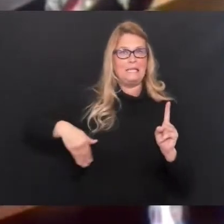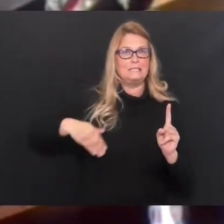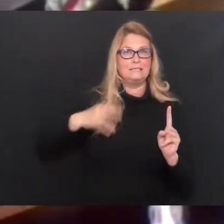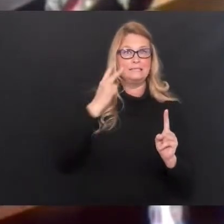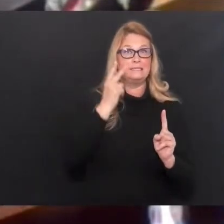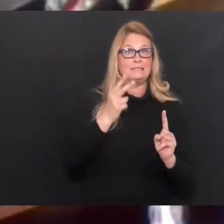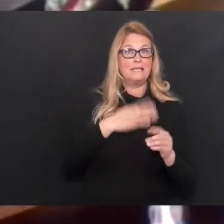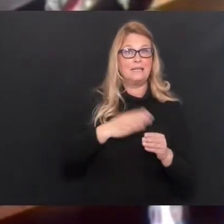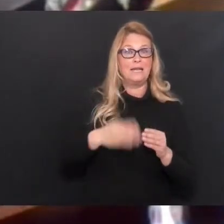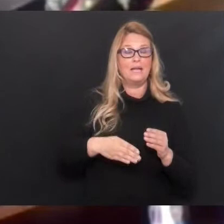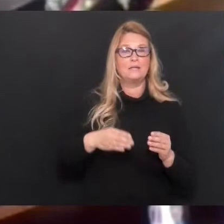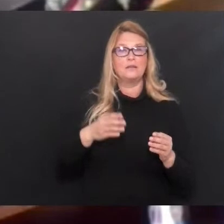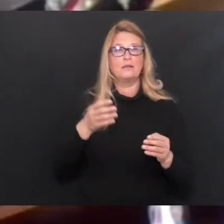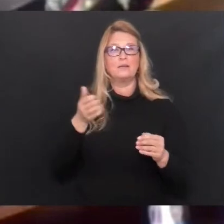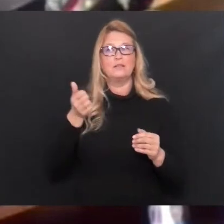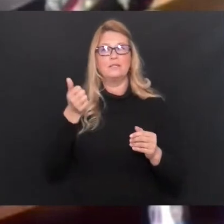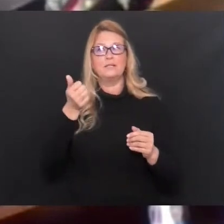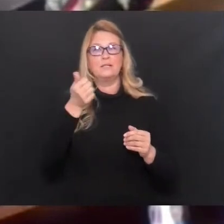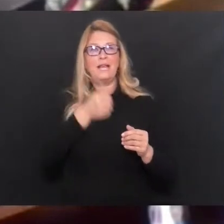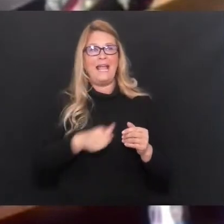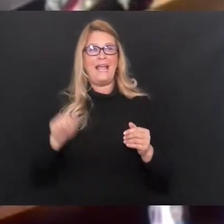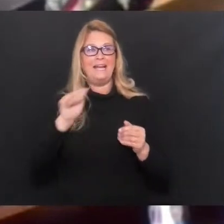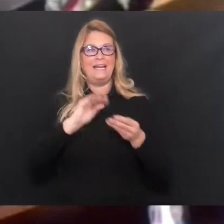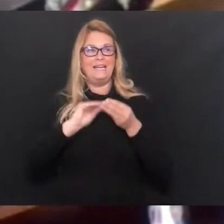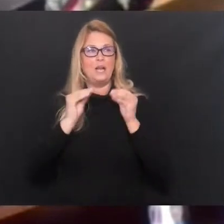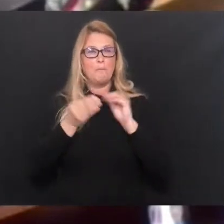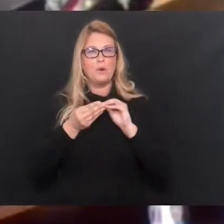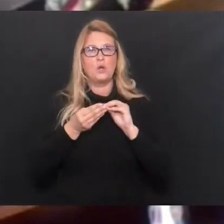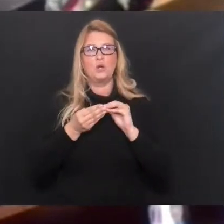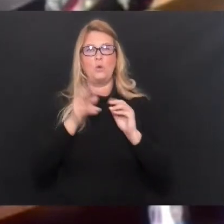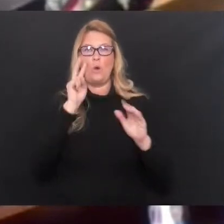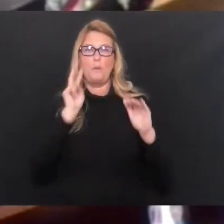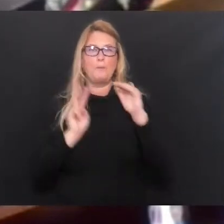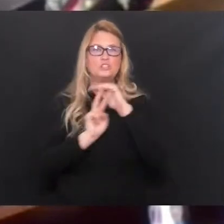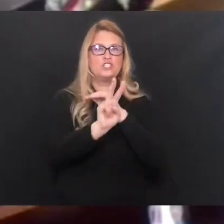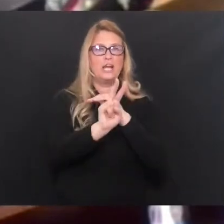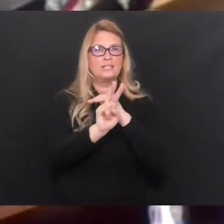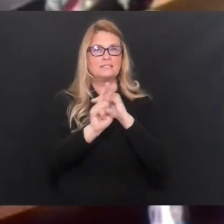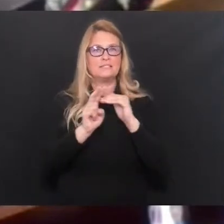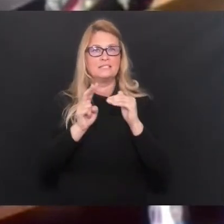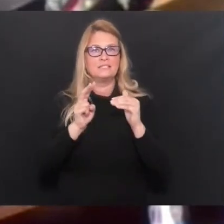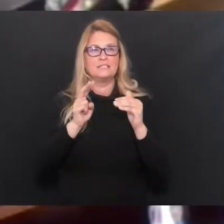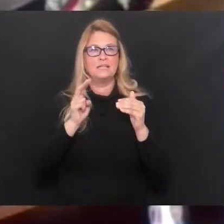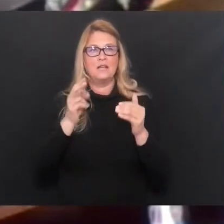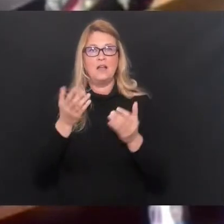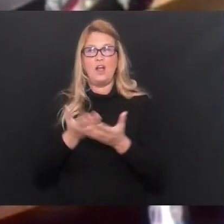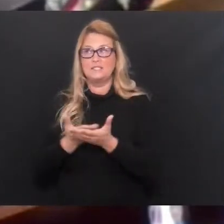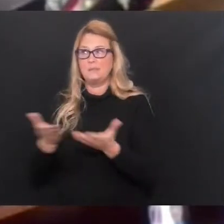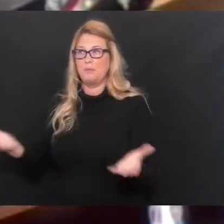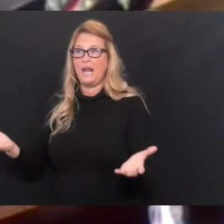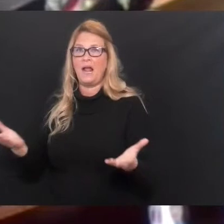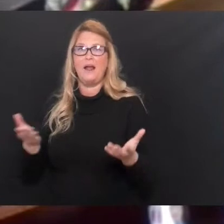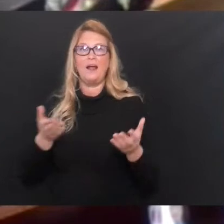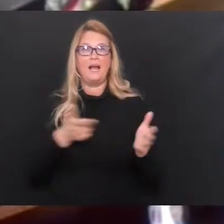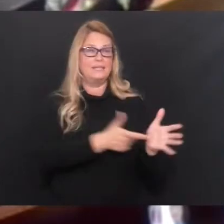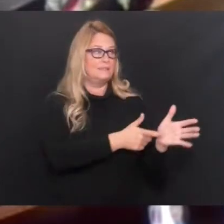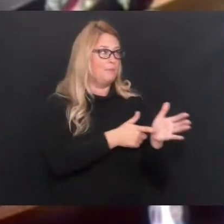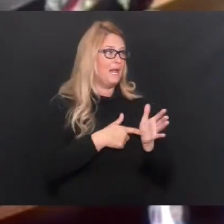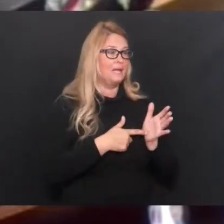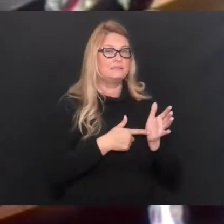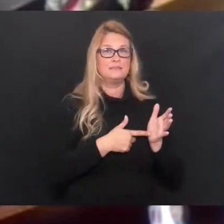like number crunching projections looking at the pace of supply and the pace of demand